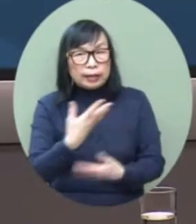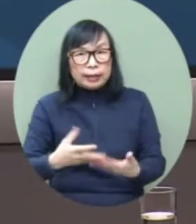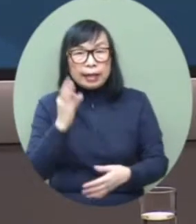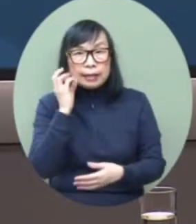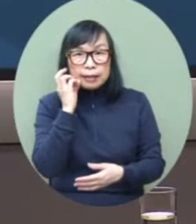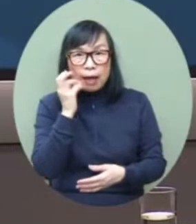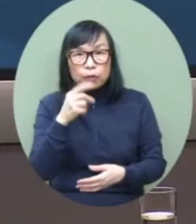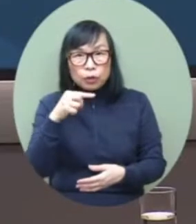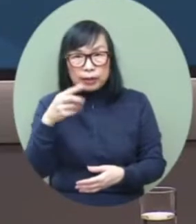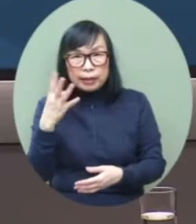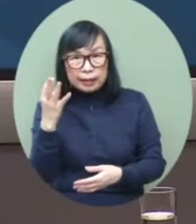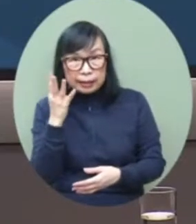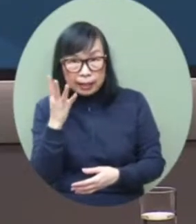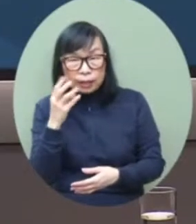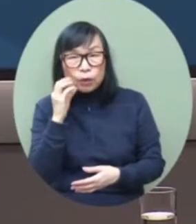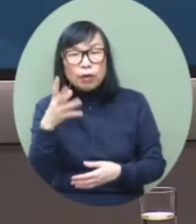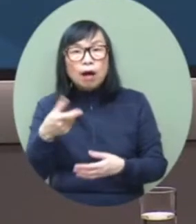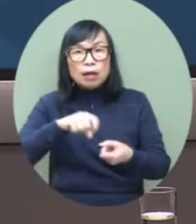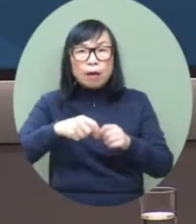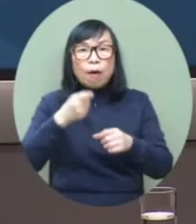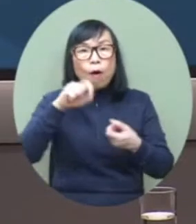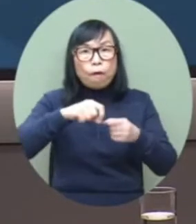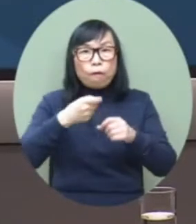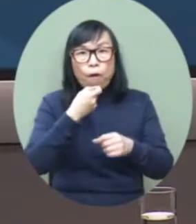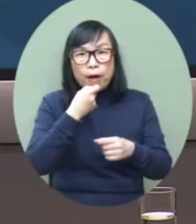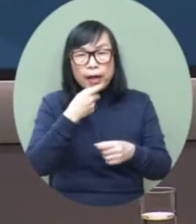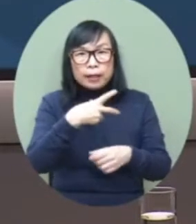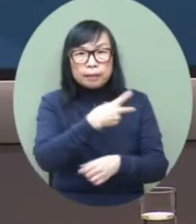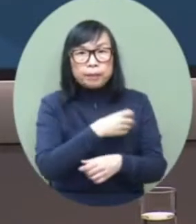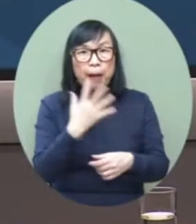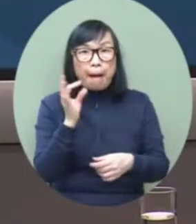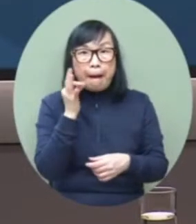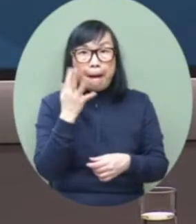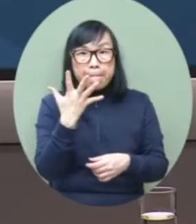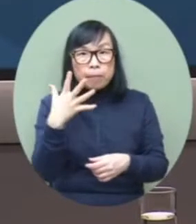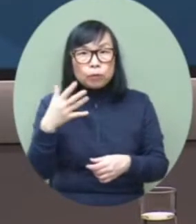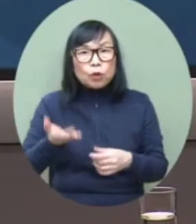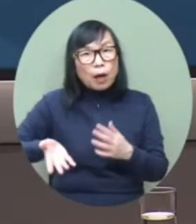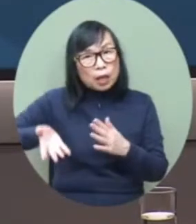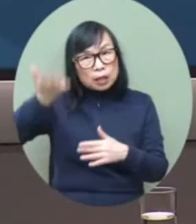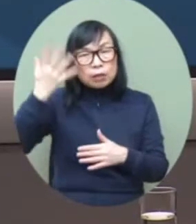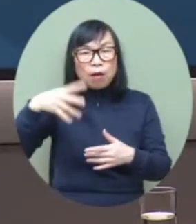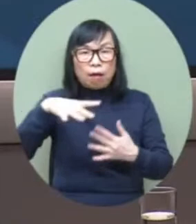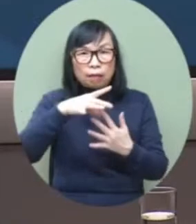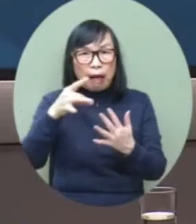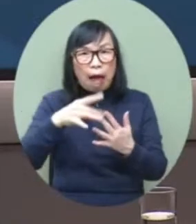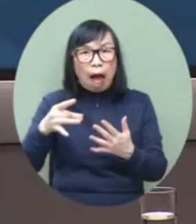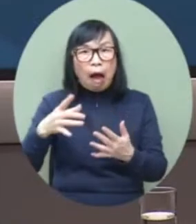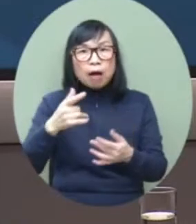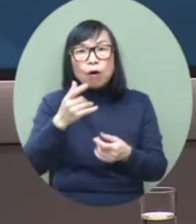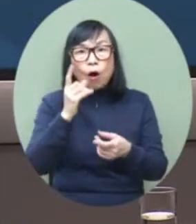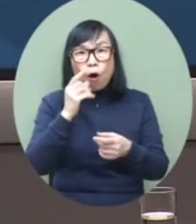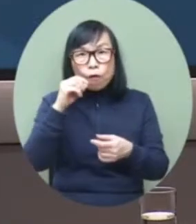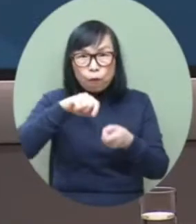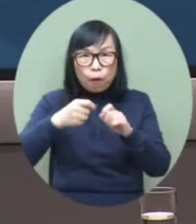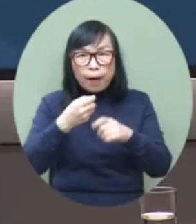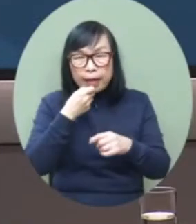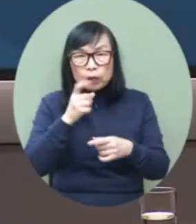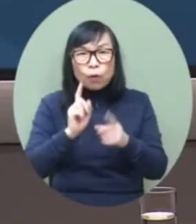will take facilitation measures to facilitate young children and primary